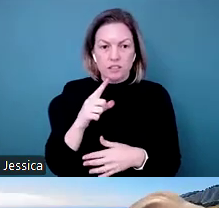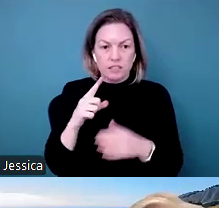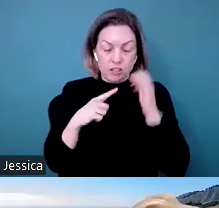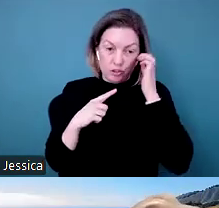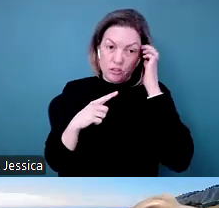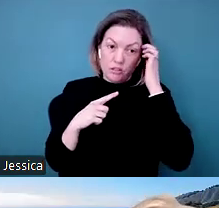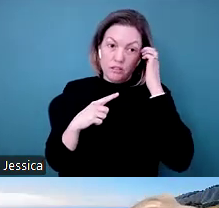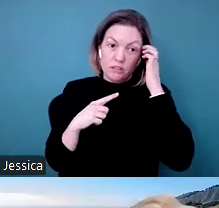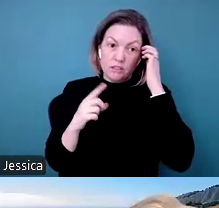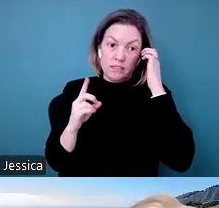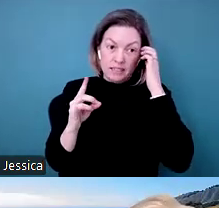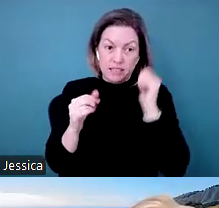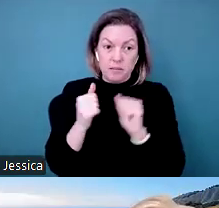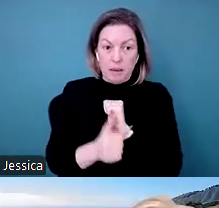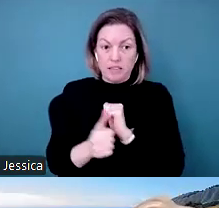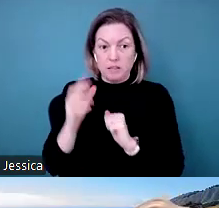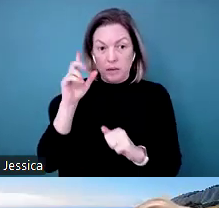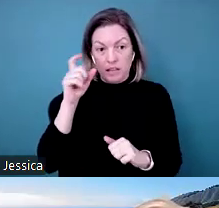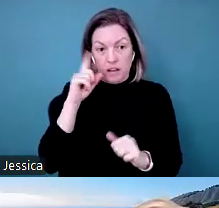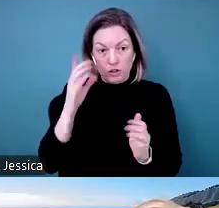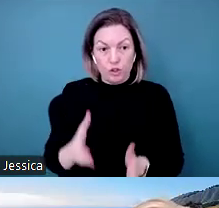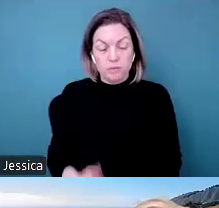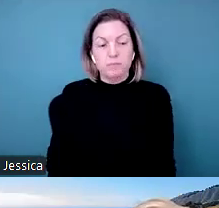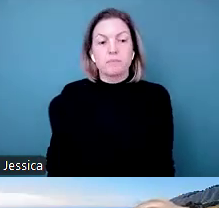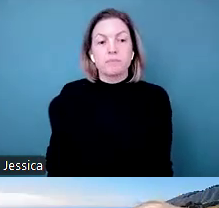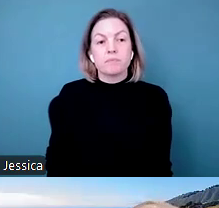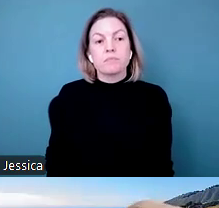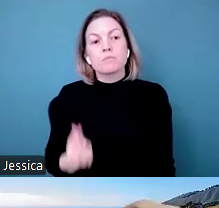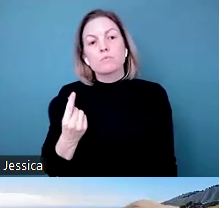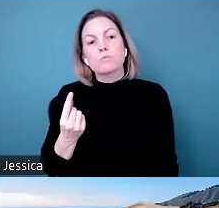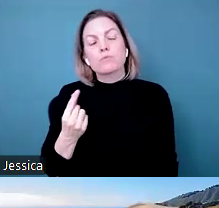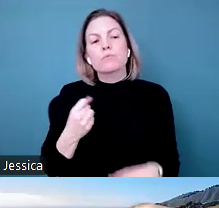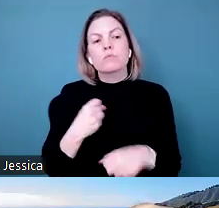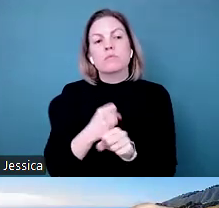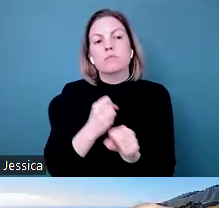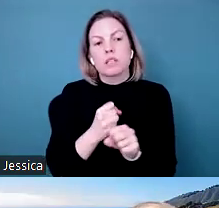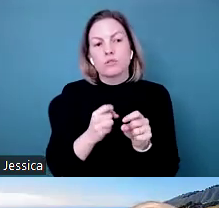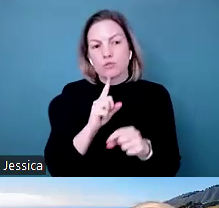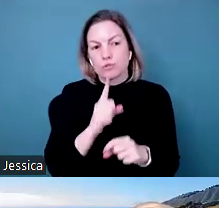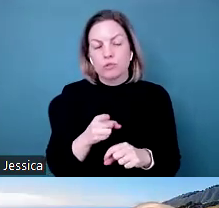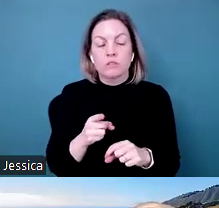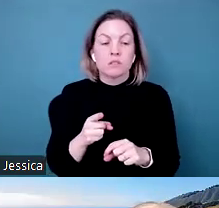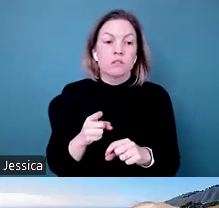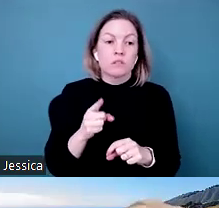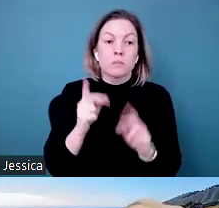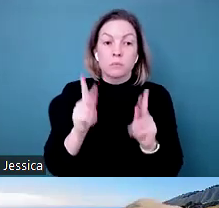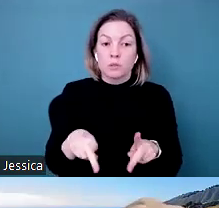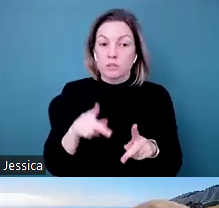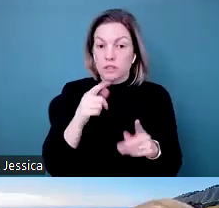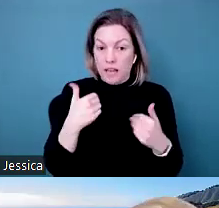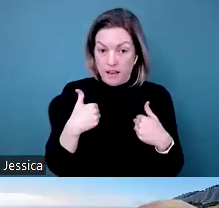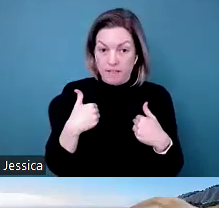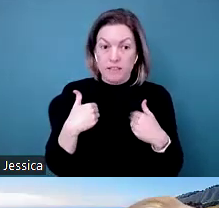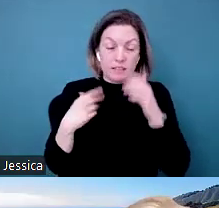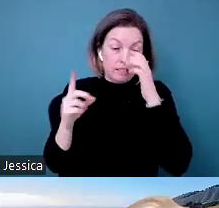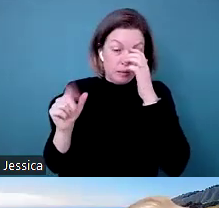by the governor. What it does is ensure that someone with a disability that